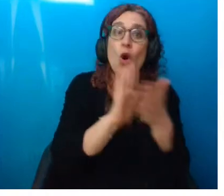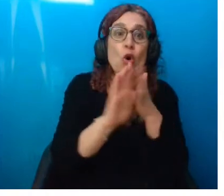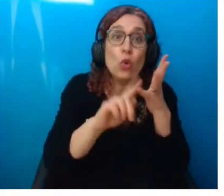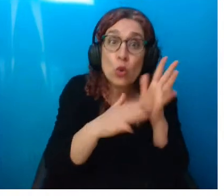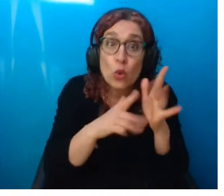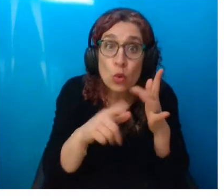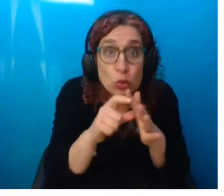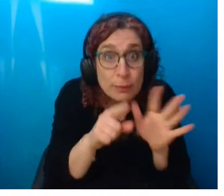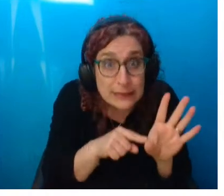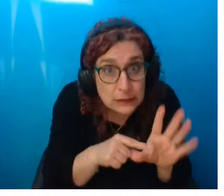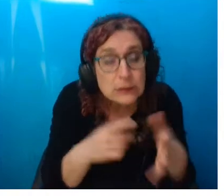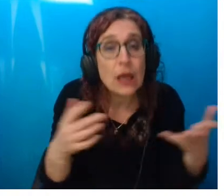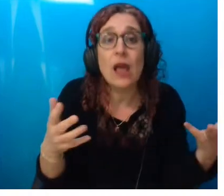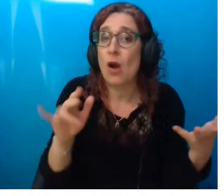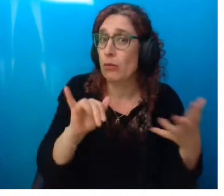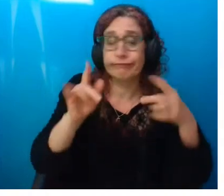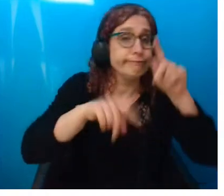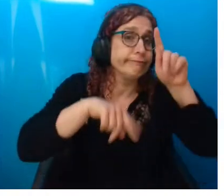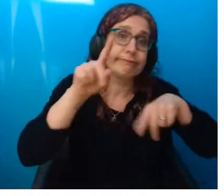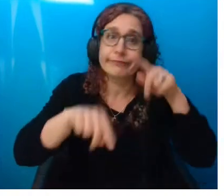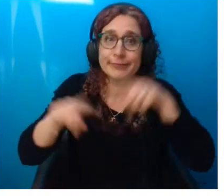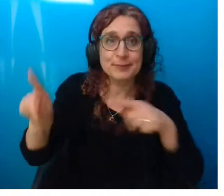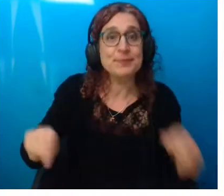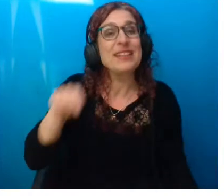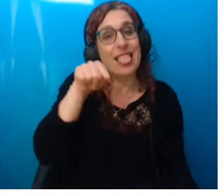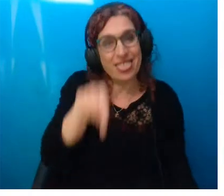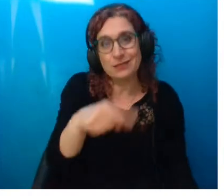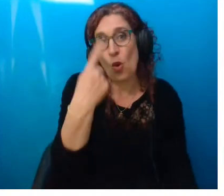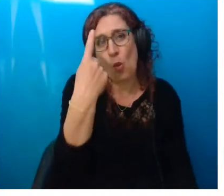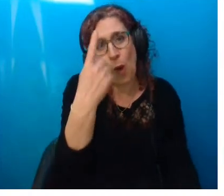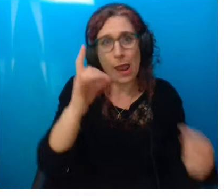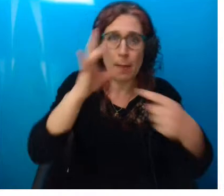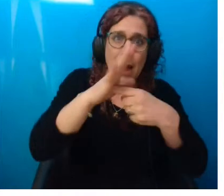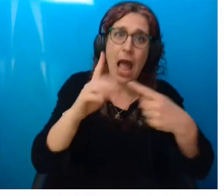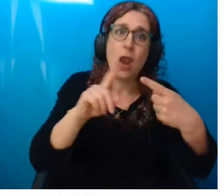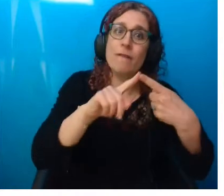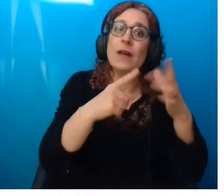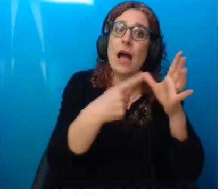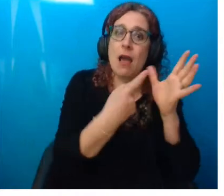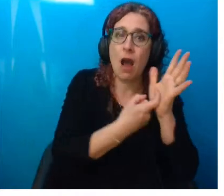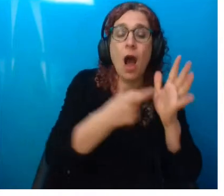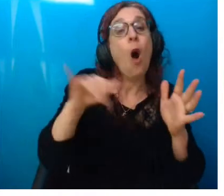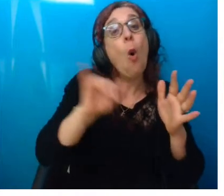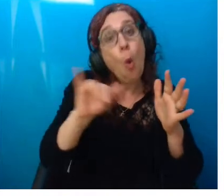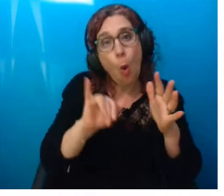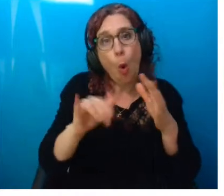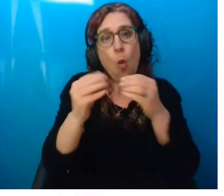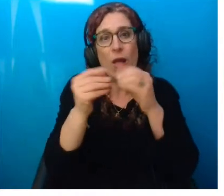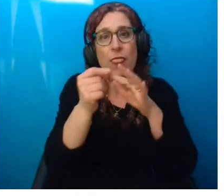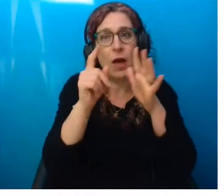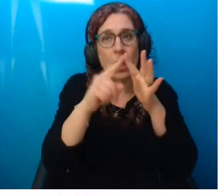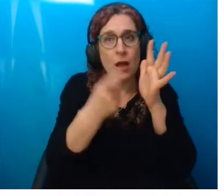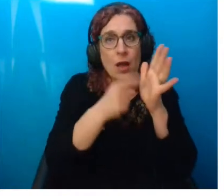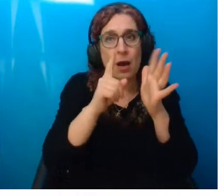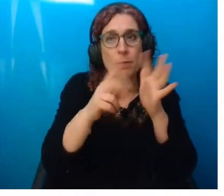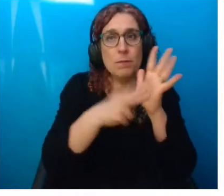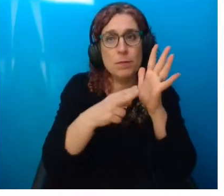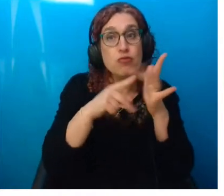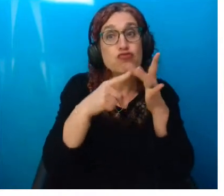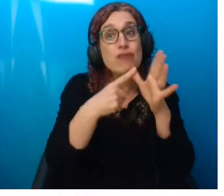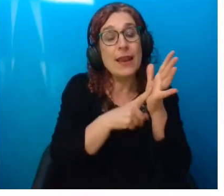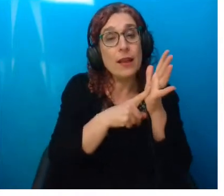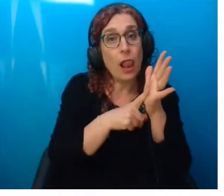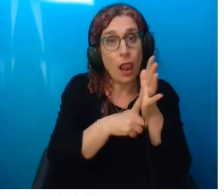it is one of the forms of allergic rhinitis, along with perennial allergic rhinitis. So for completion, what is perennial allergic